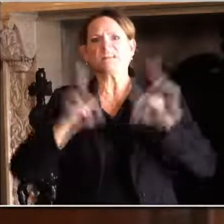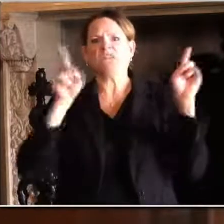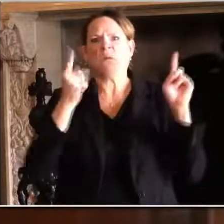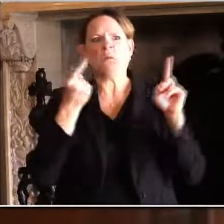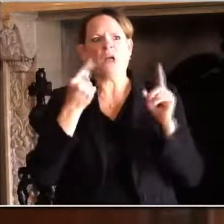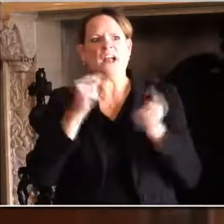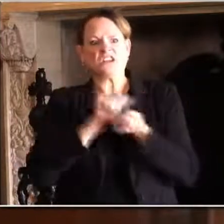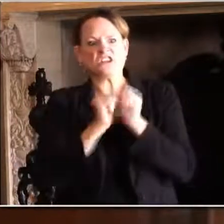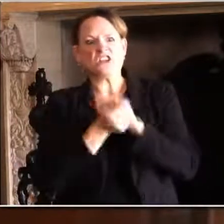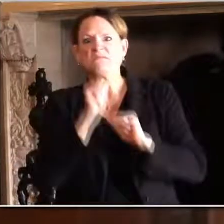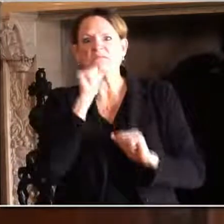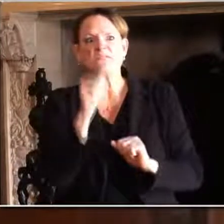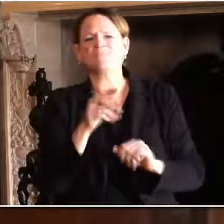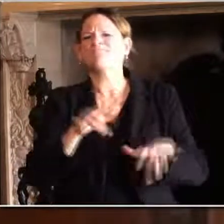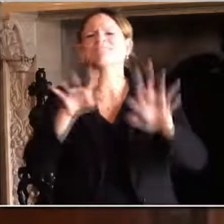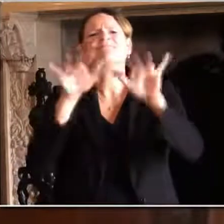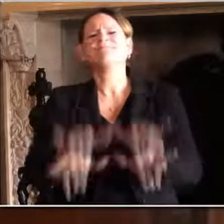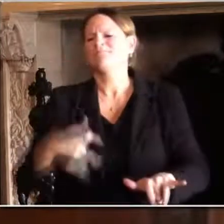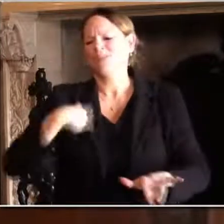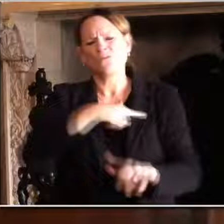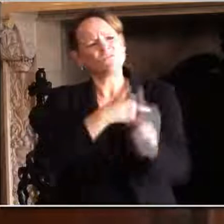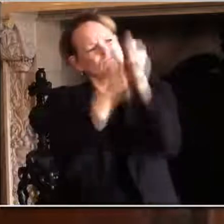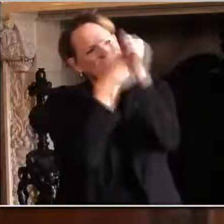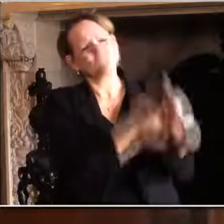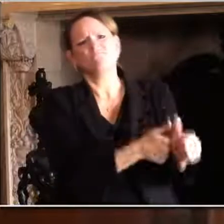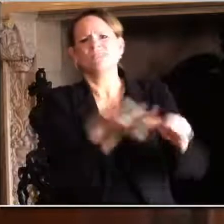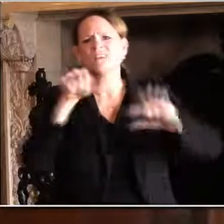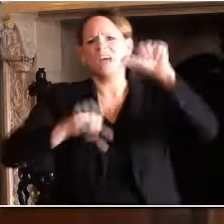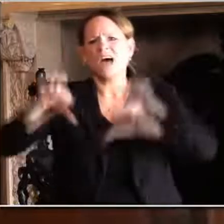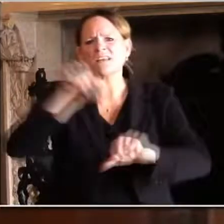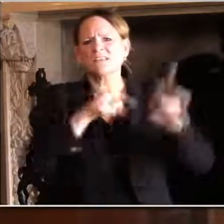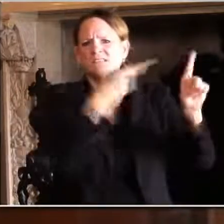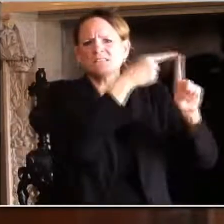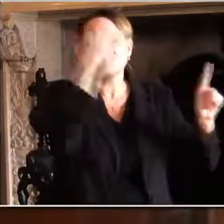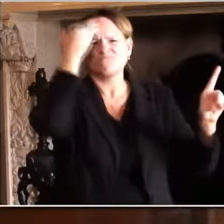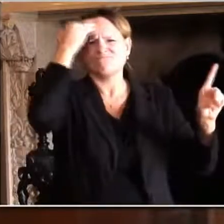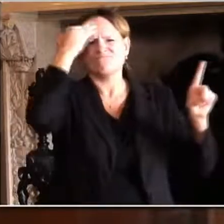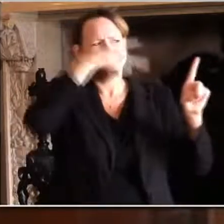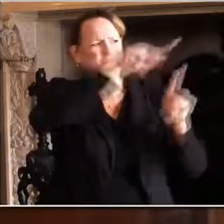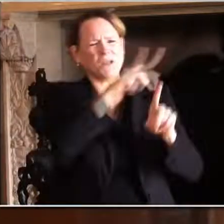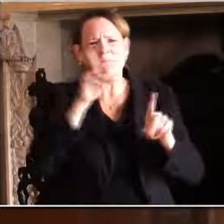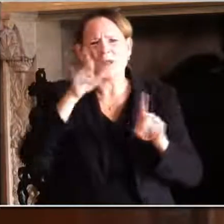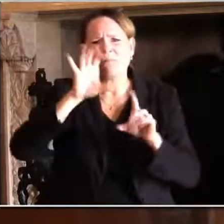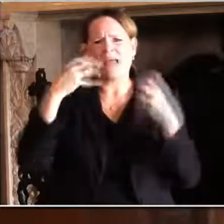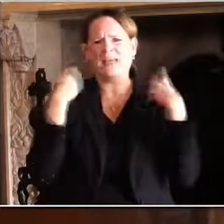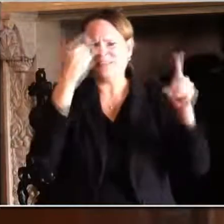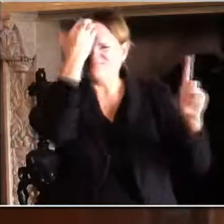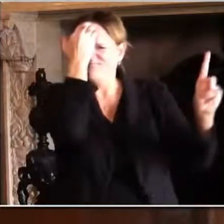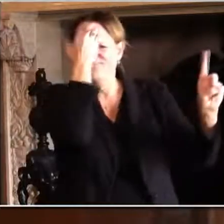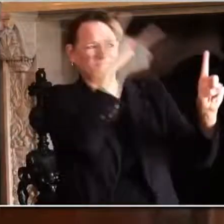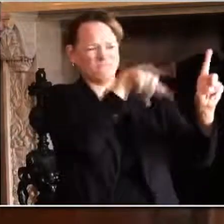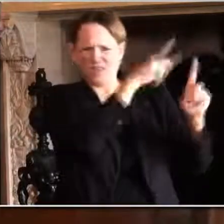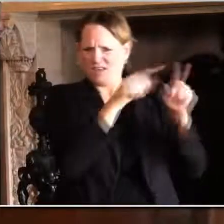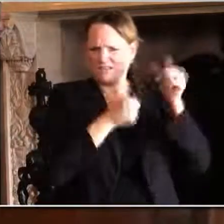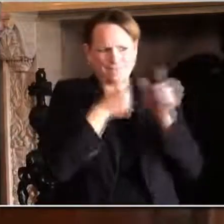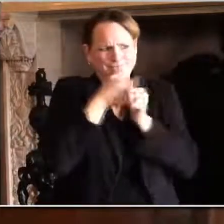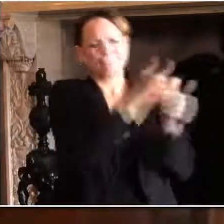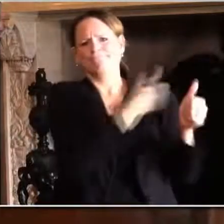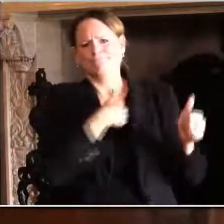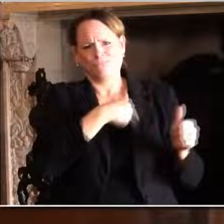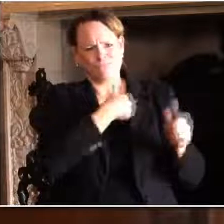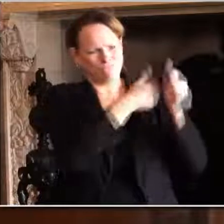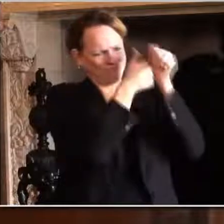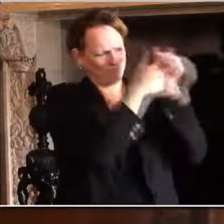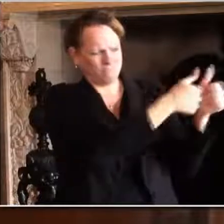and public health experts to guide our decision making. And folks, the science and public health experts are telling us that